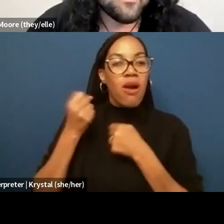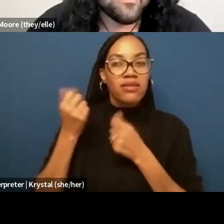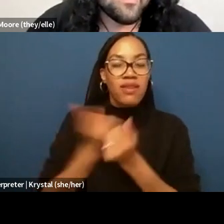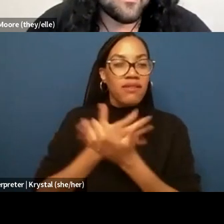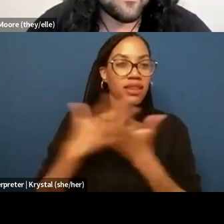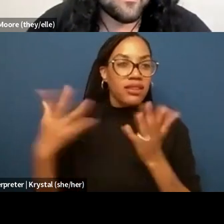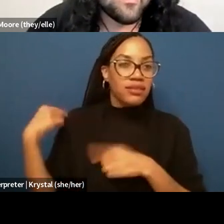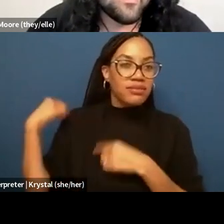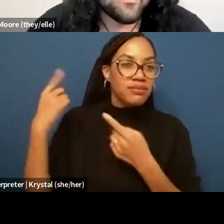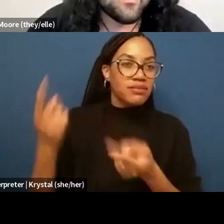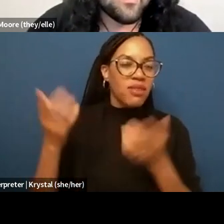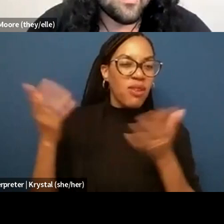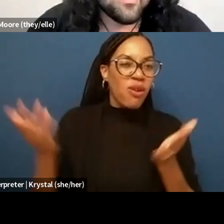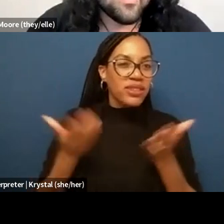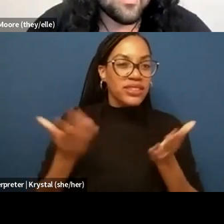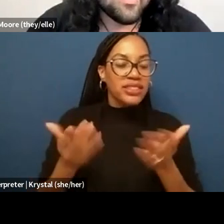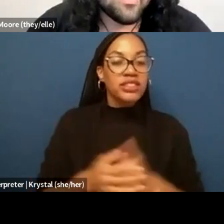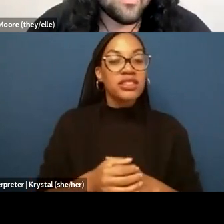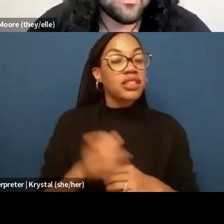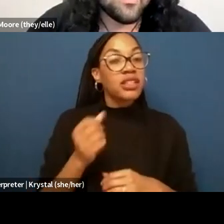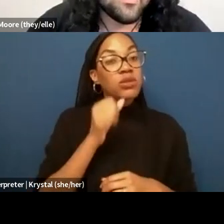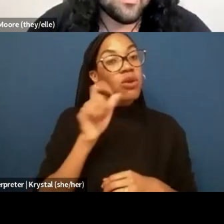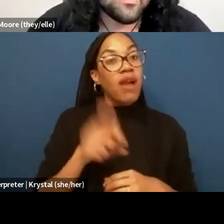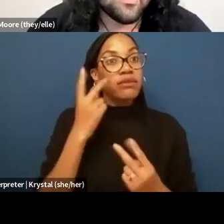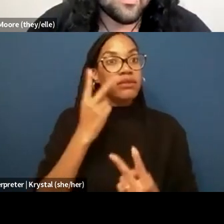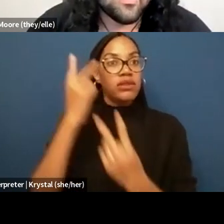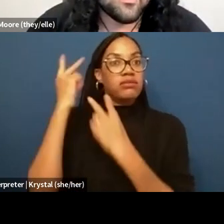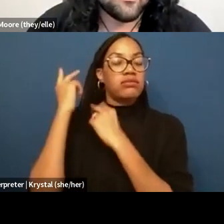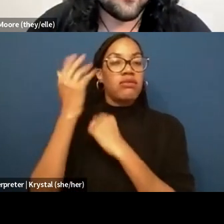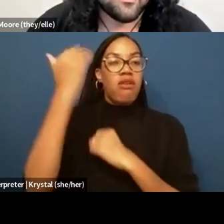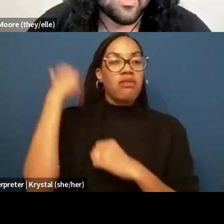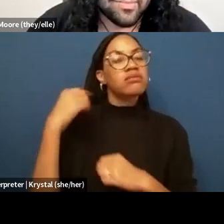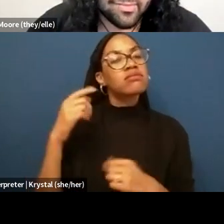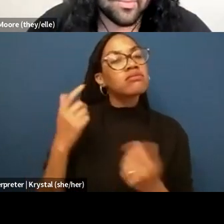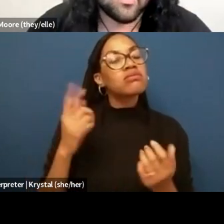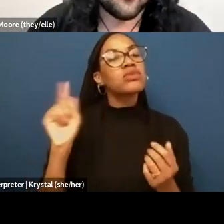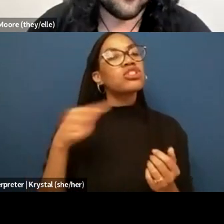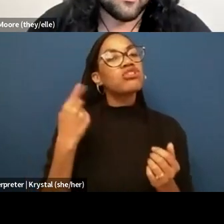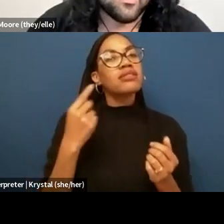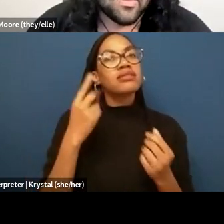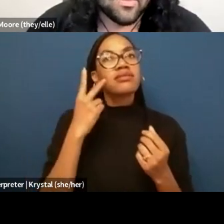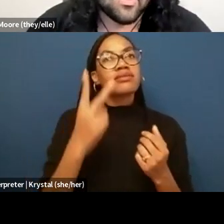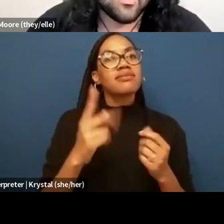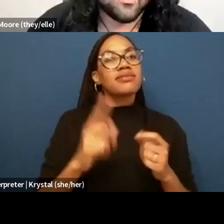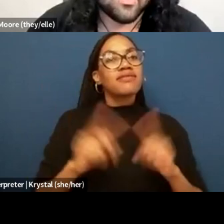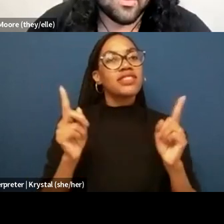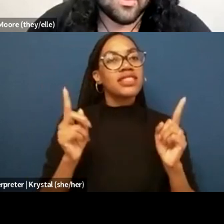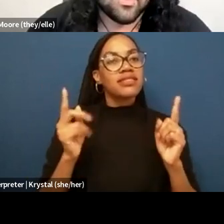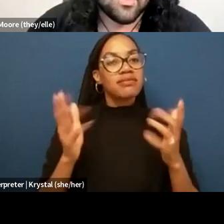far. We just have to look quite differently at what systems keep us alive. I look to the spaces of the people